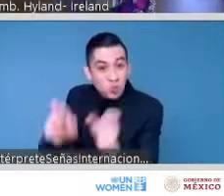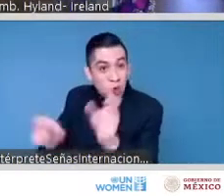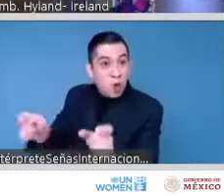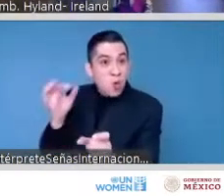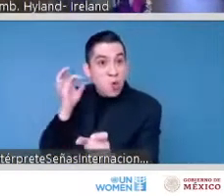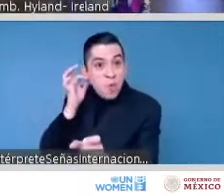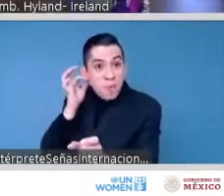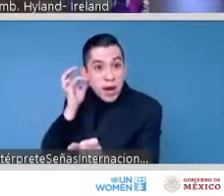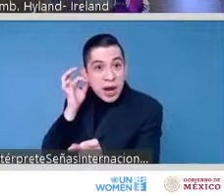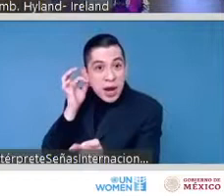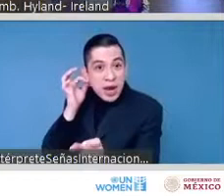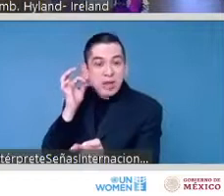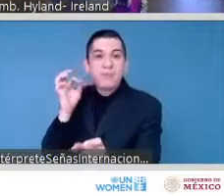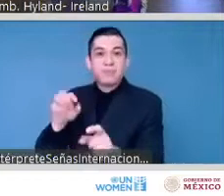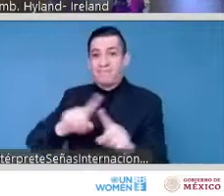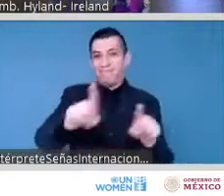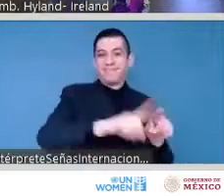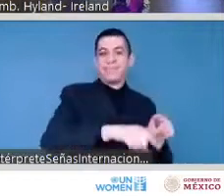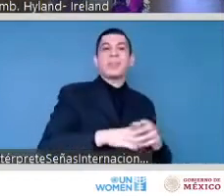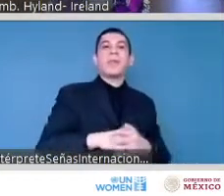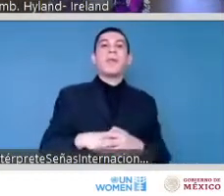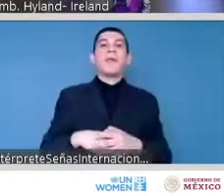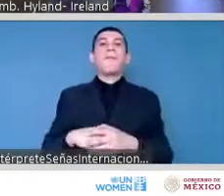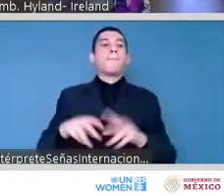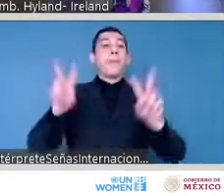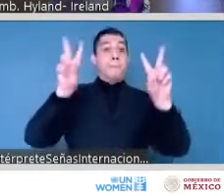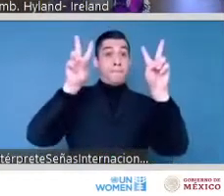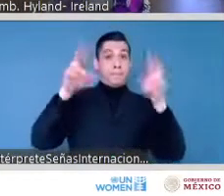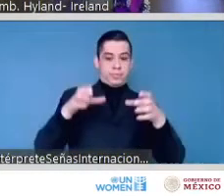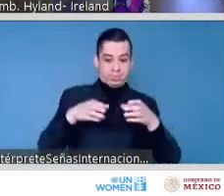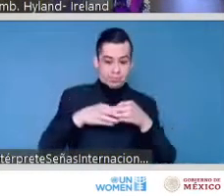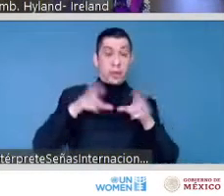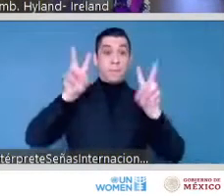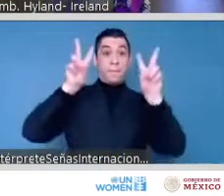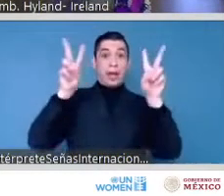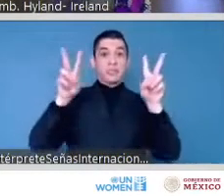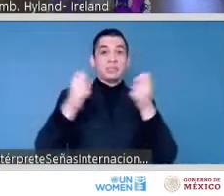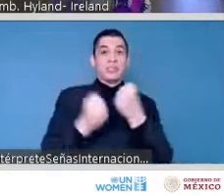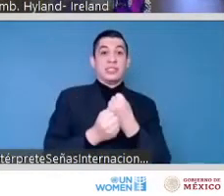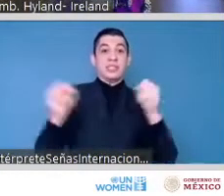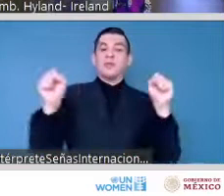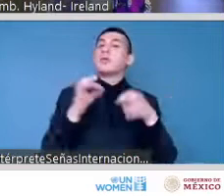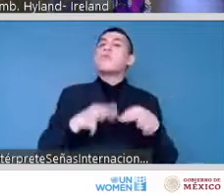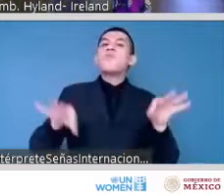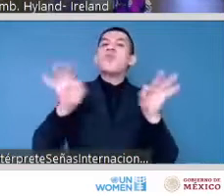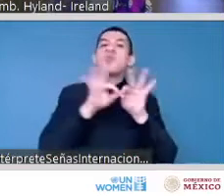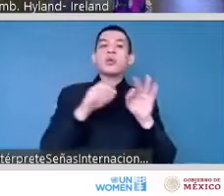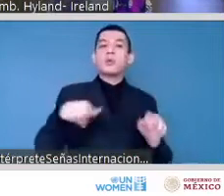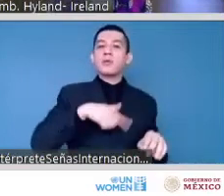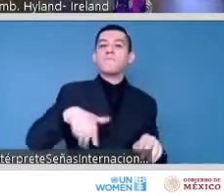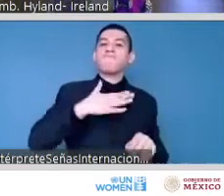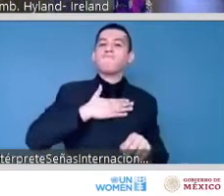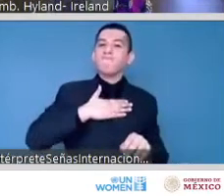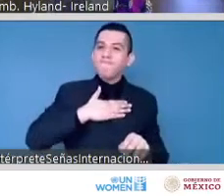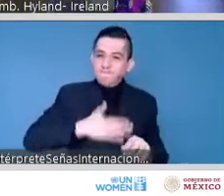while IHL contains key obligations for parties to armed conflict, it's limited in scope. It applies only to armed